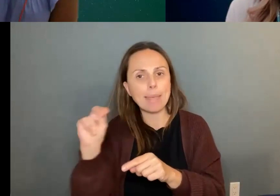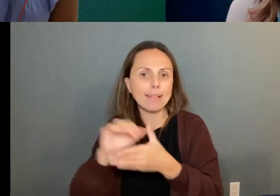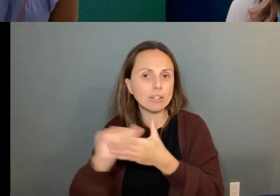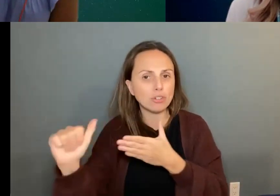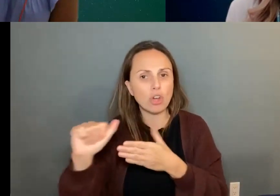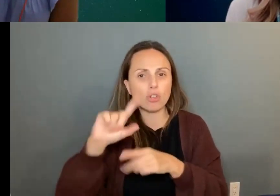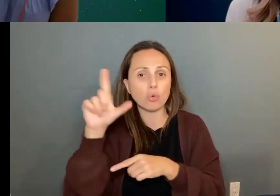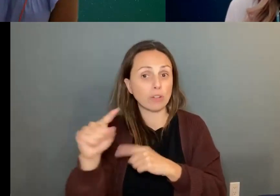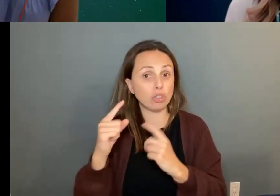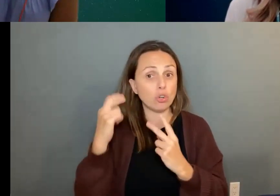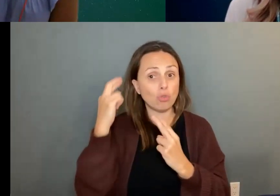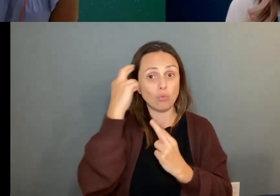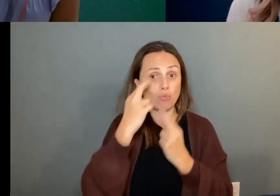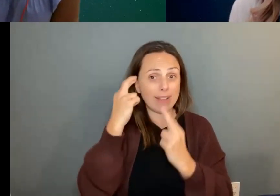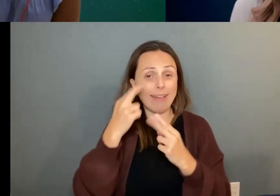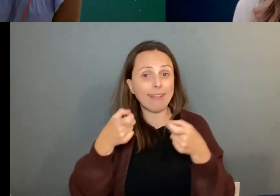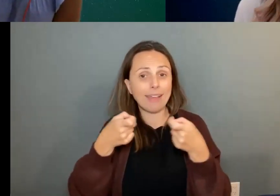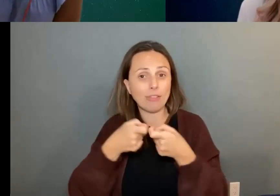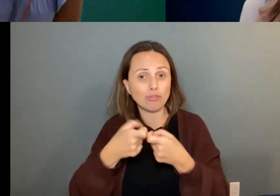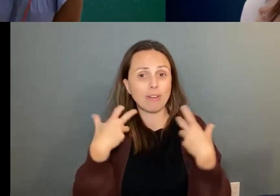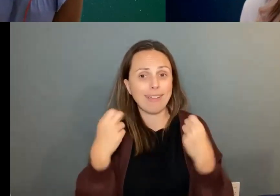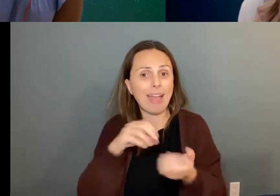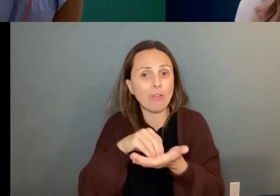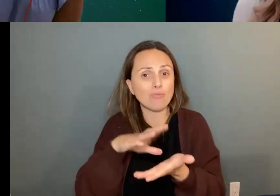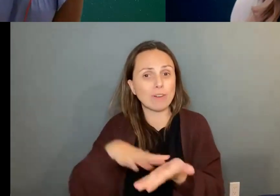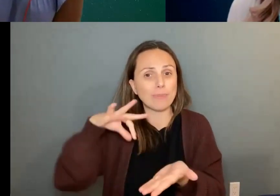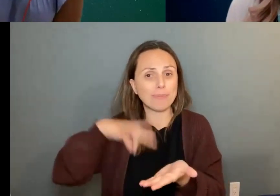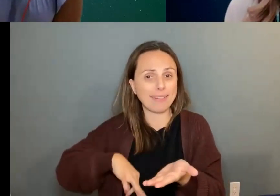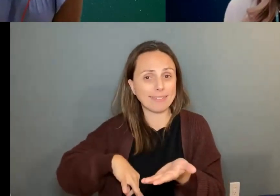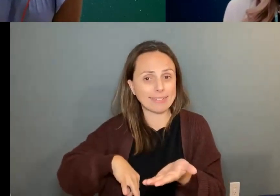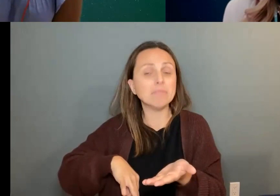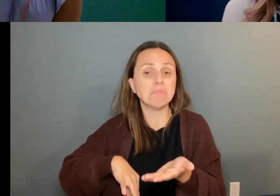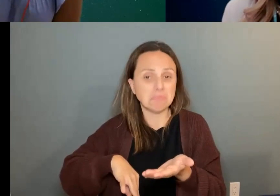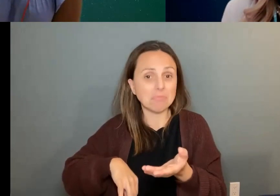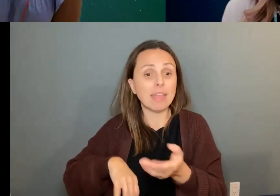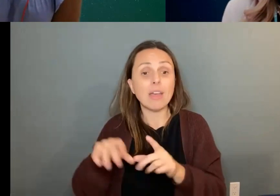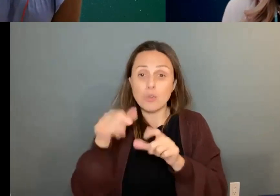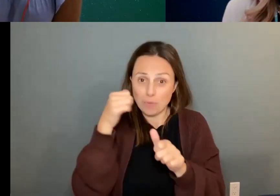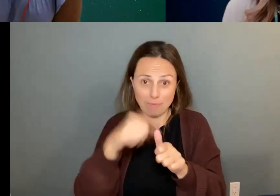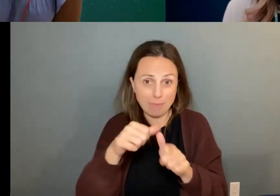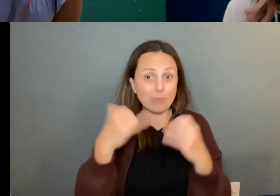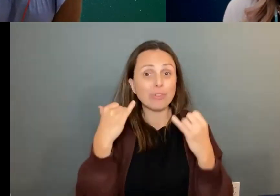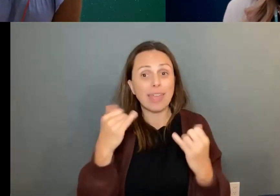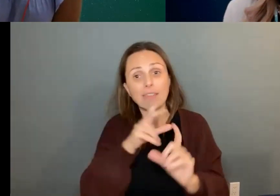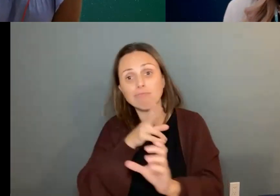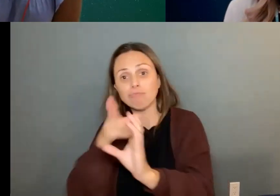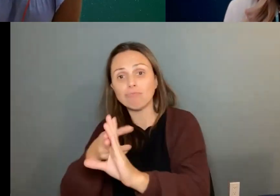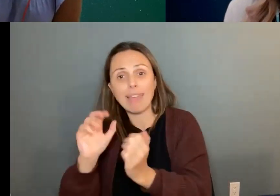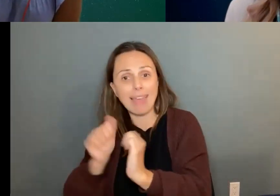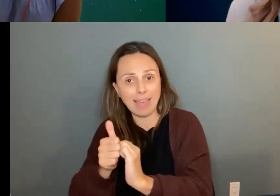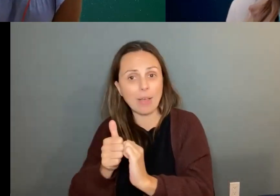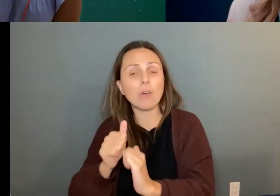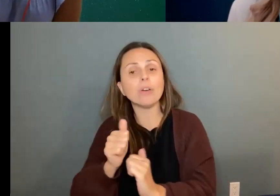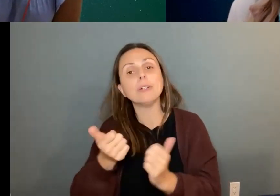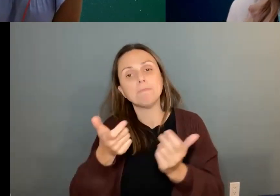Question, Realizing Electronic Health Record Benefits. And reminder that you can navigate to that next presentation